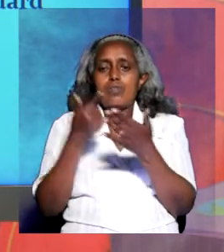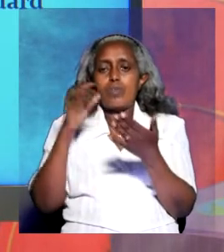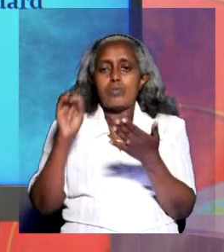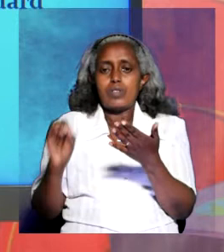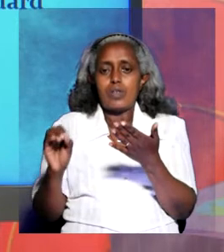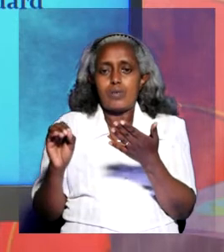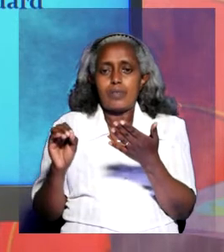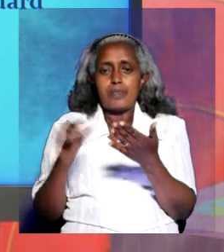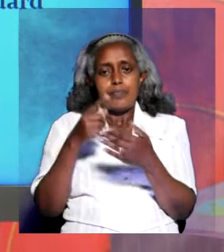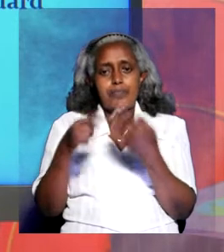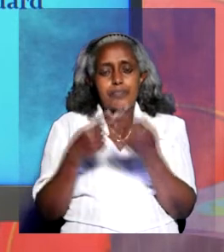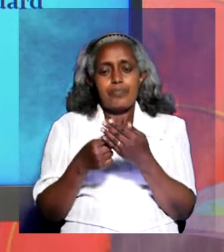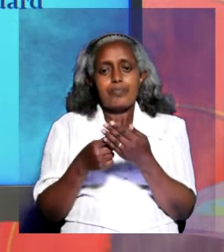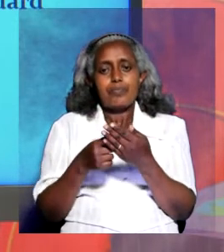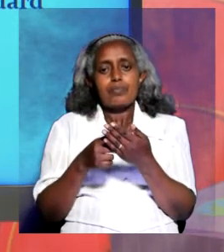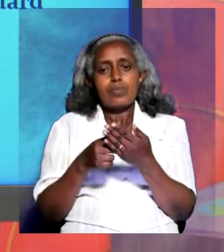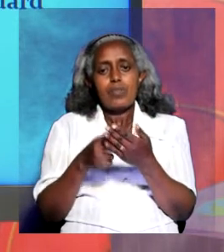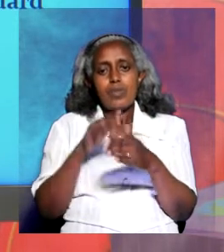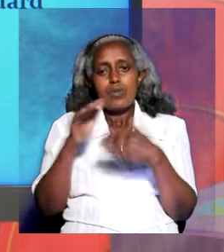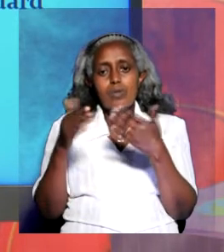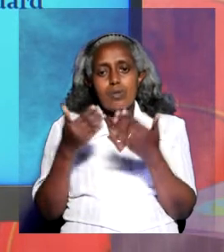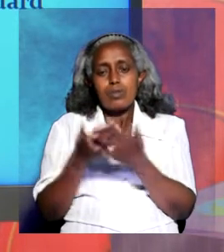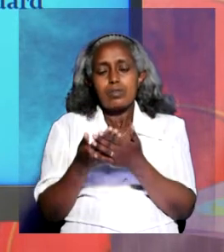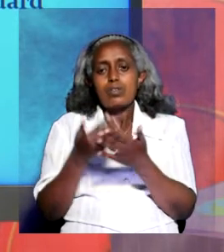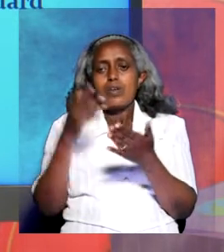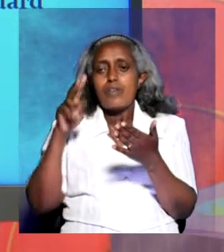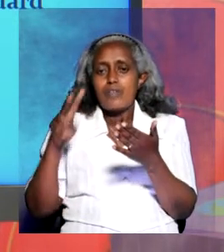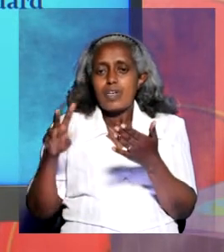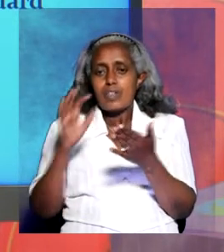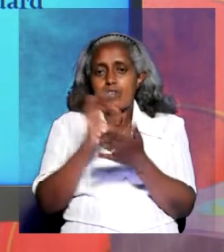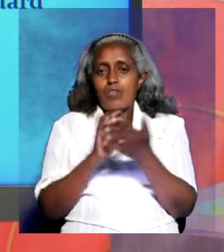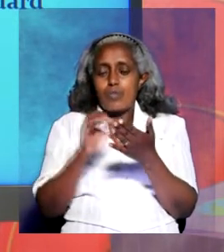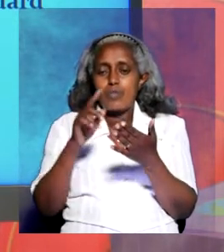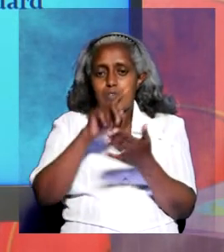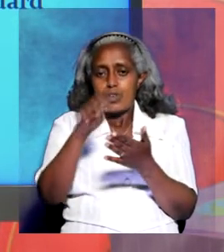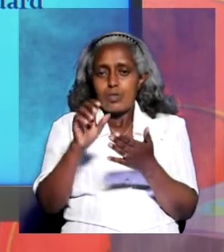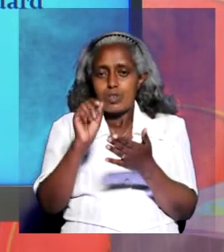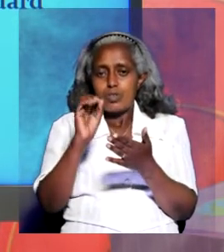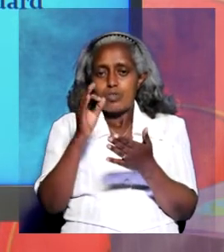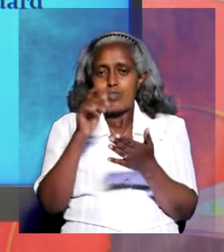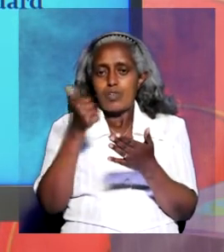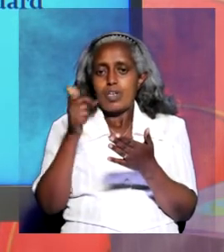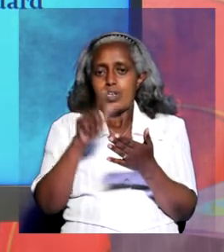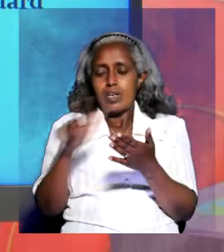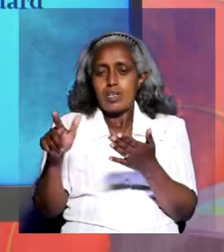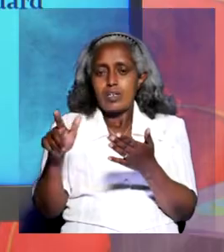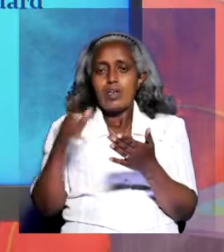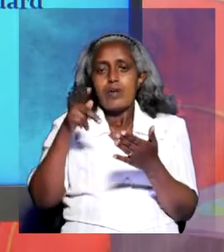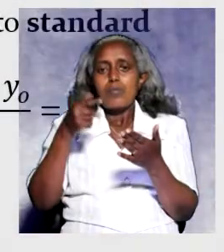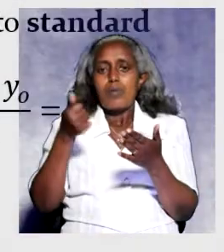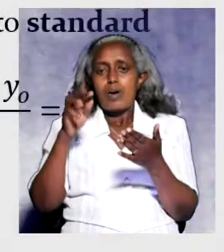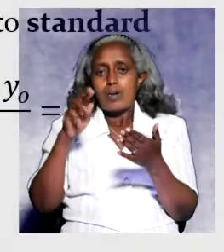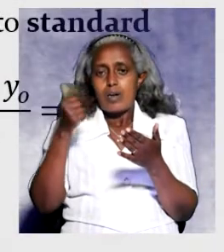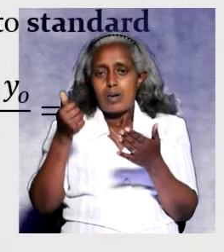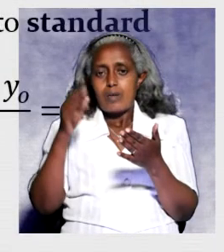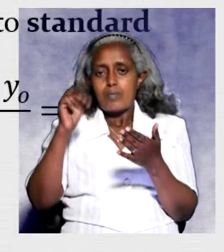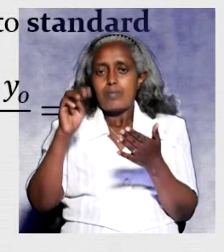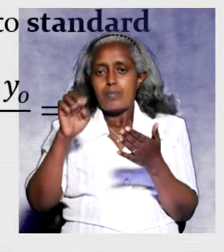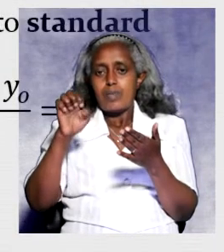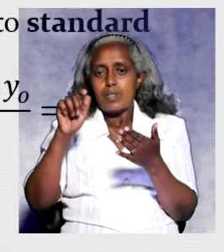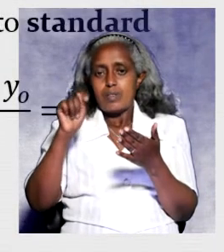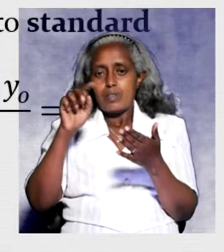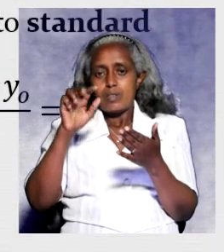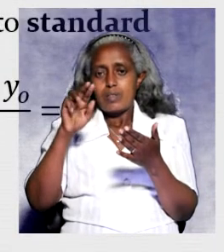zero. So we call this a vector form of equation of a line. with parameter lambda